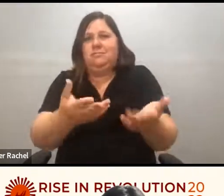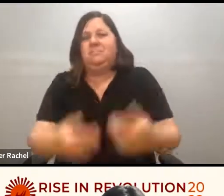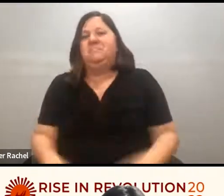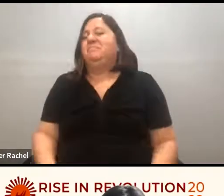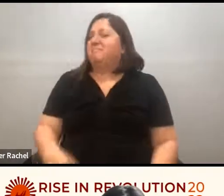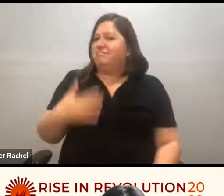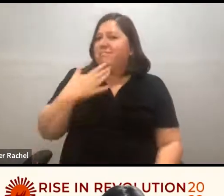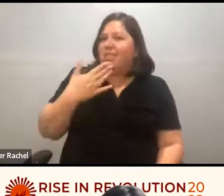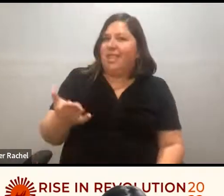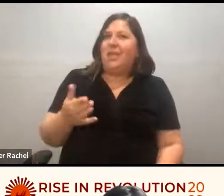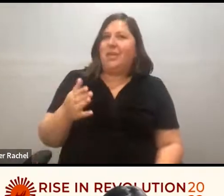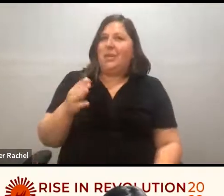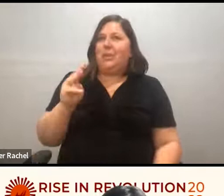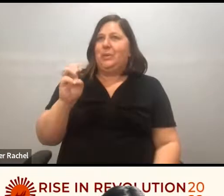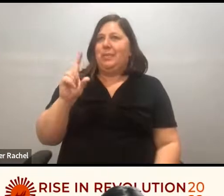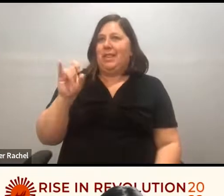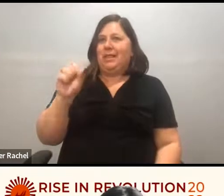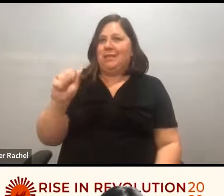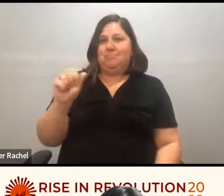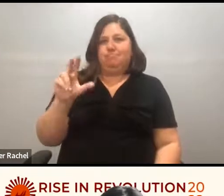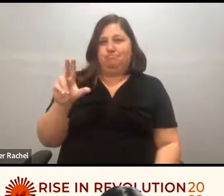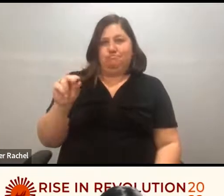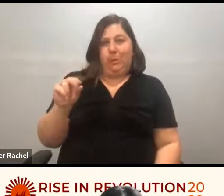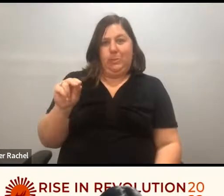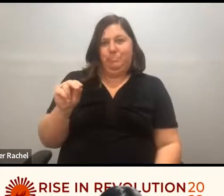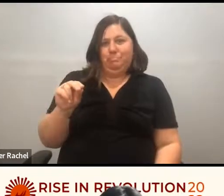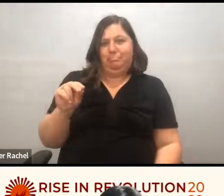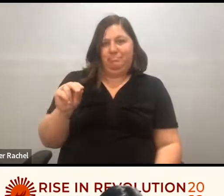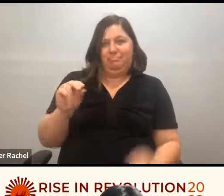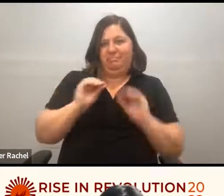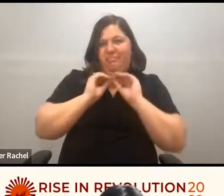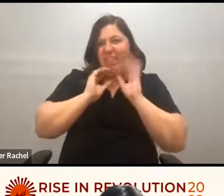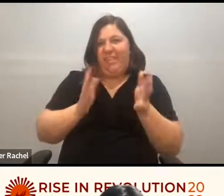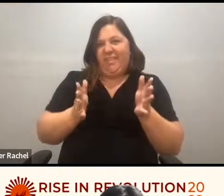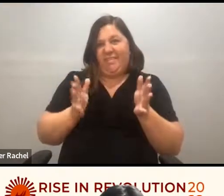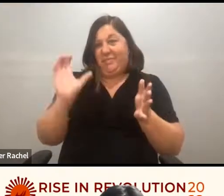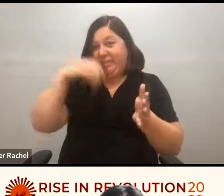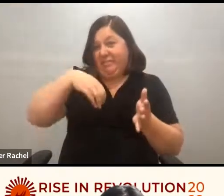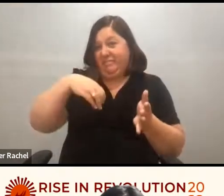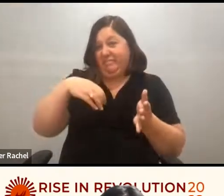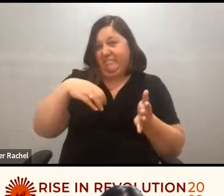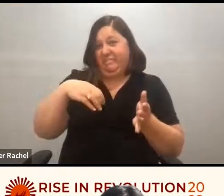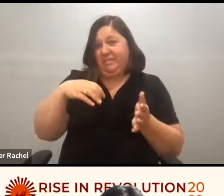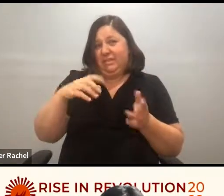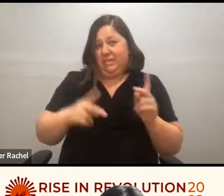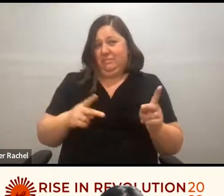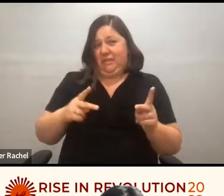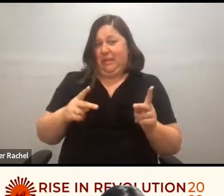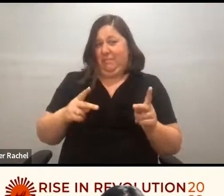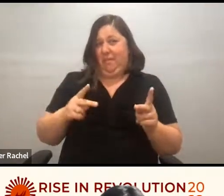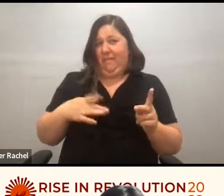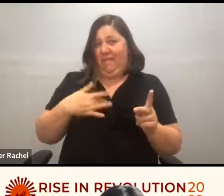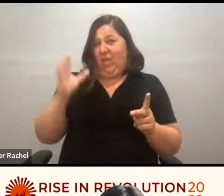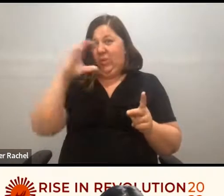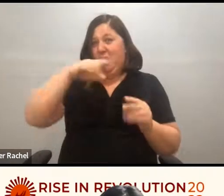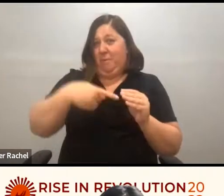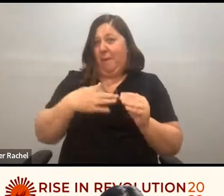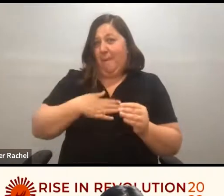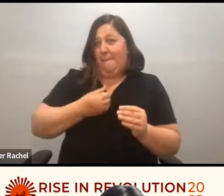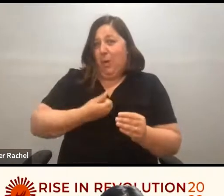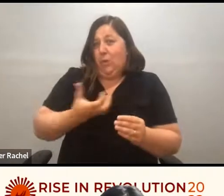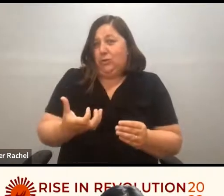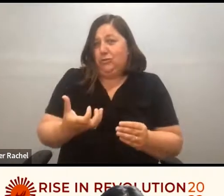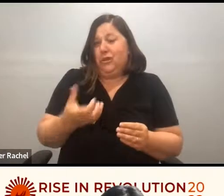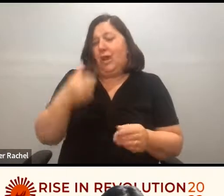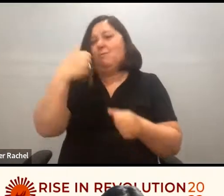you, Melissa. So no, not at all. It's very weird. Everybody was weirded out when I was doing it. I remember